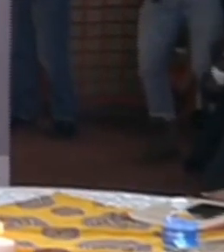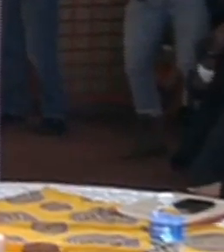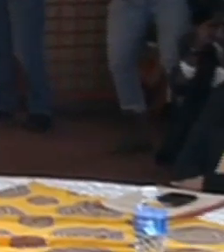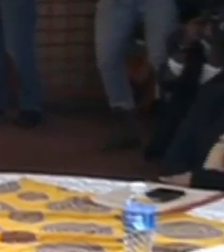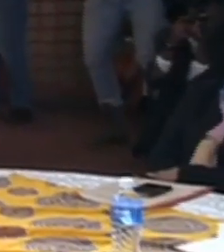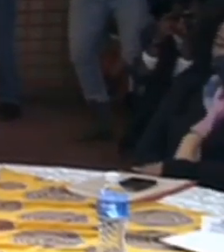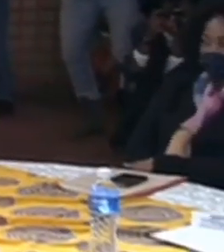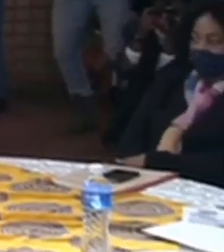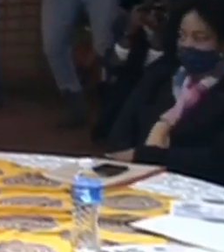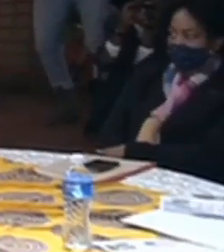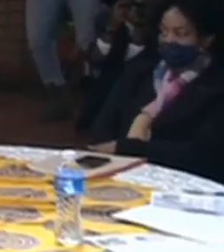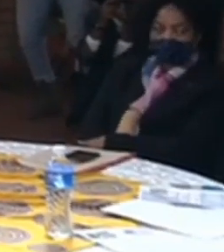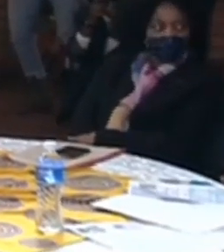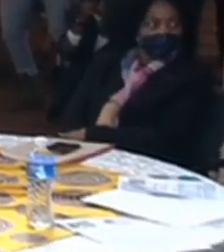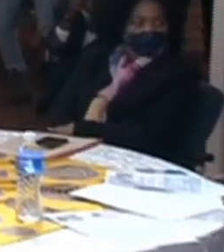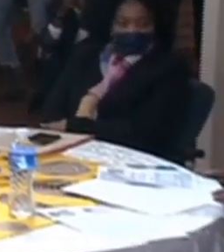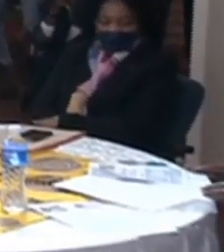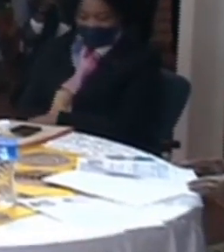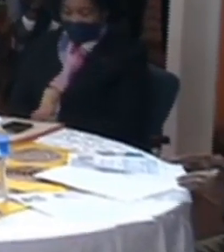who donated this